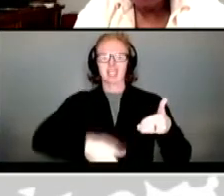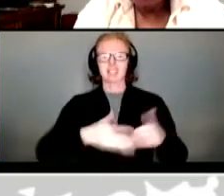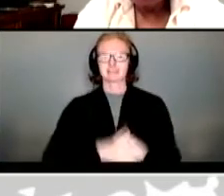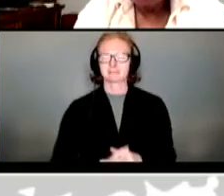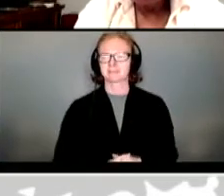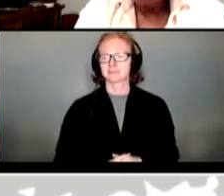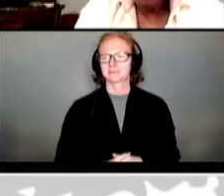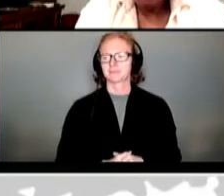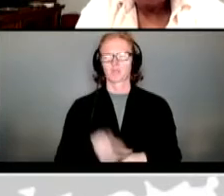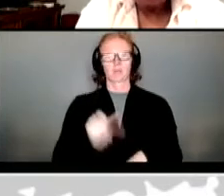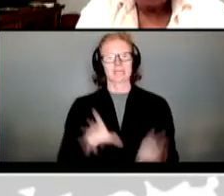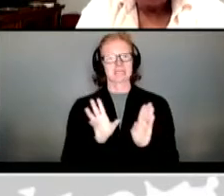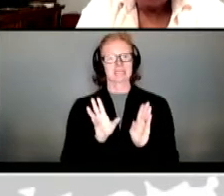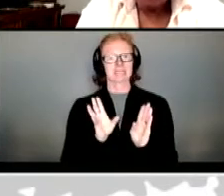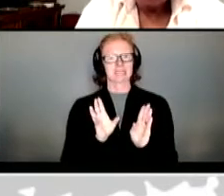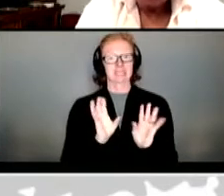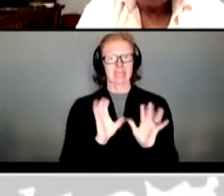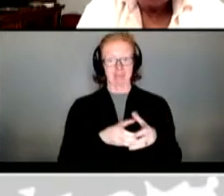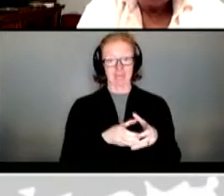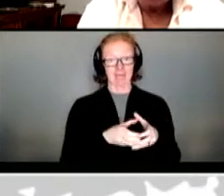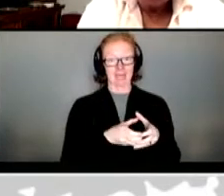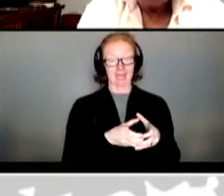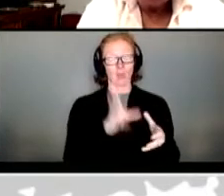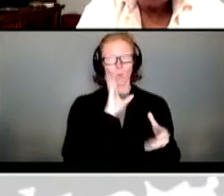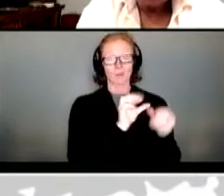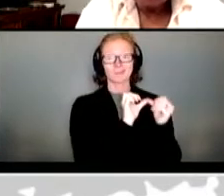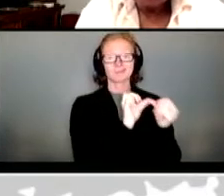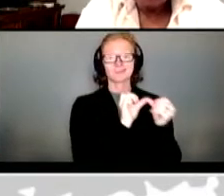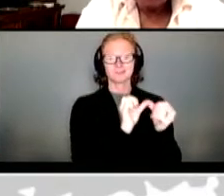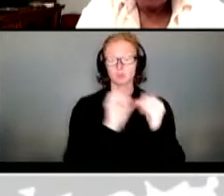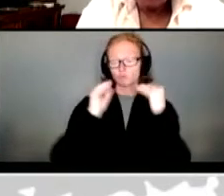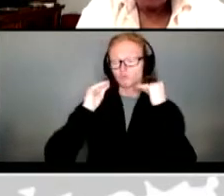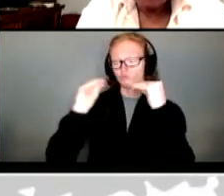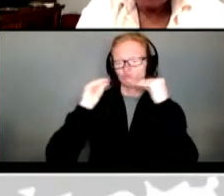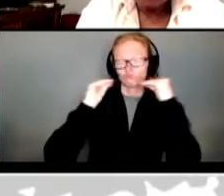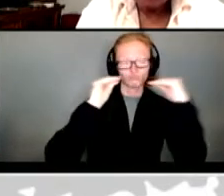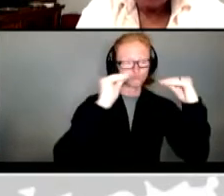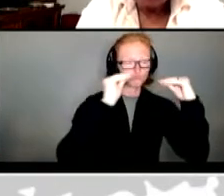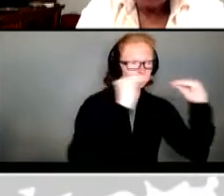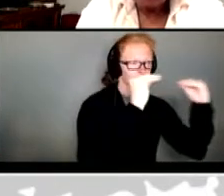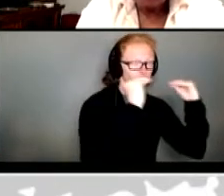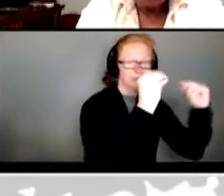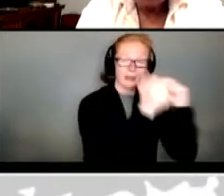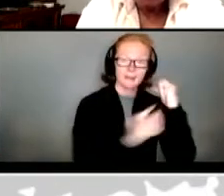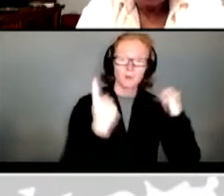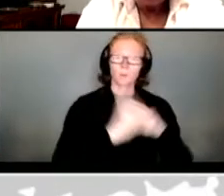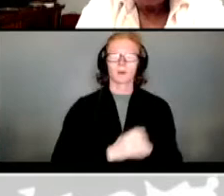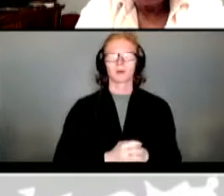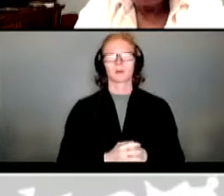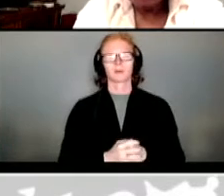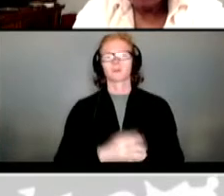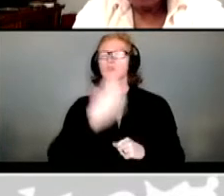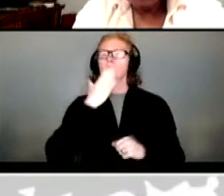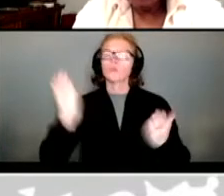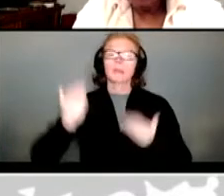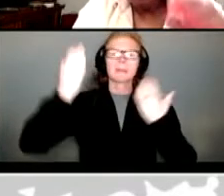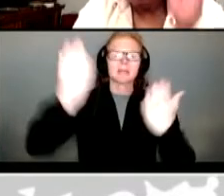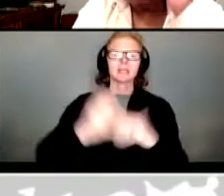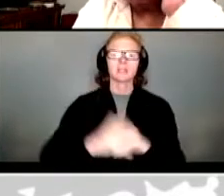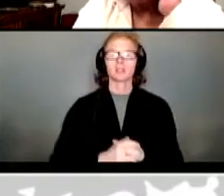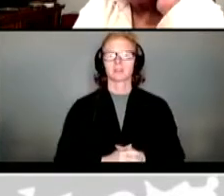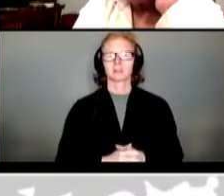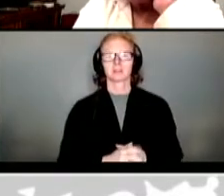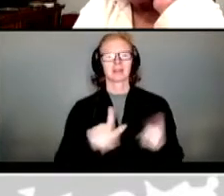our committee will continue to educate the community, bring forward recommendations,